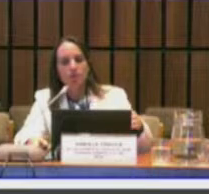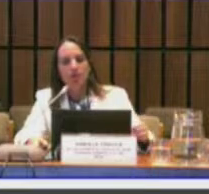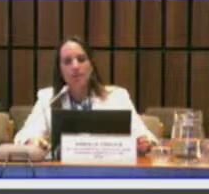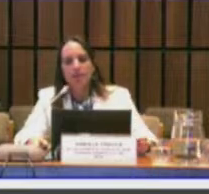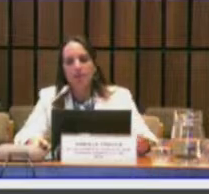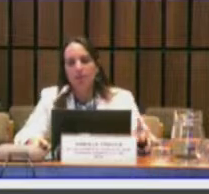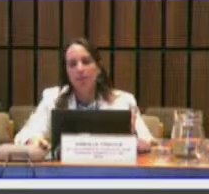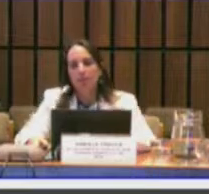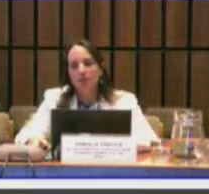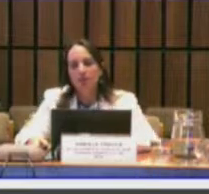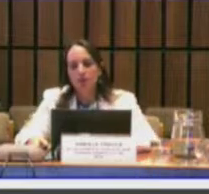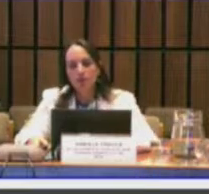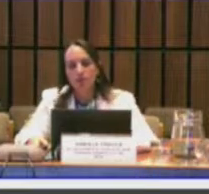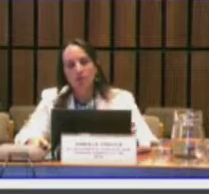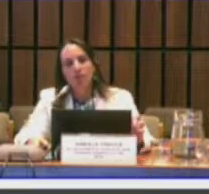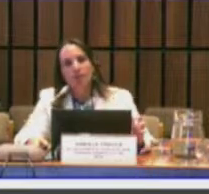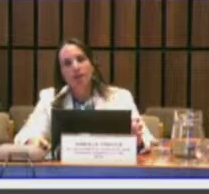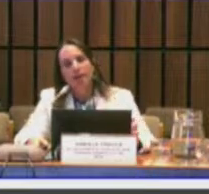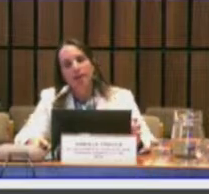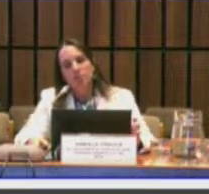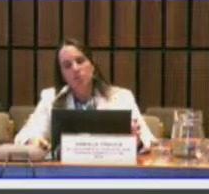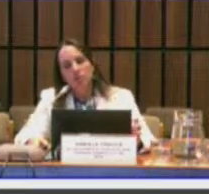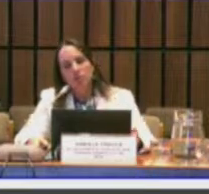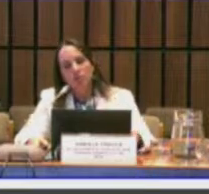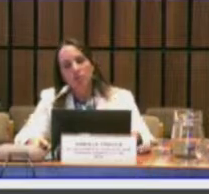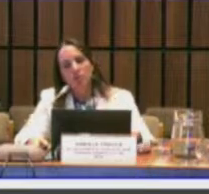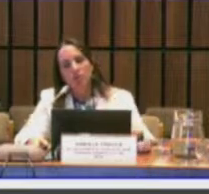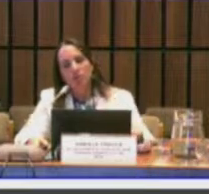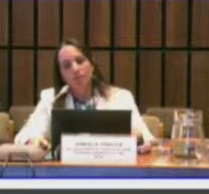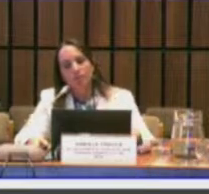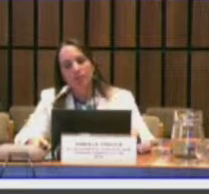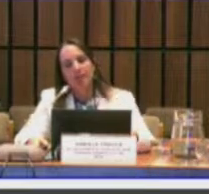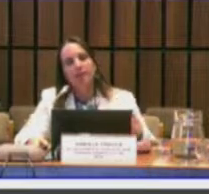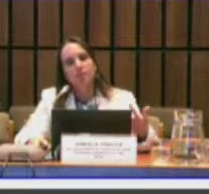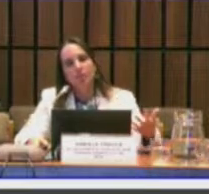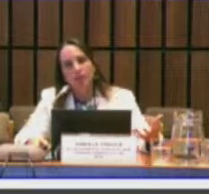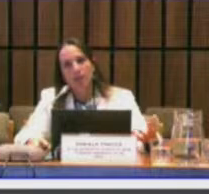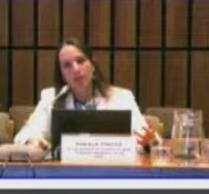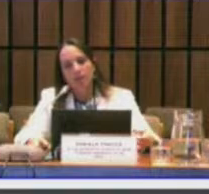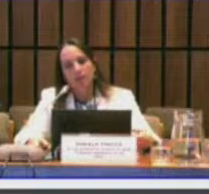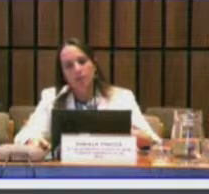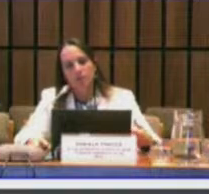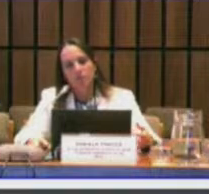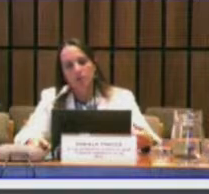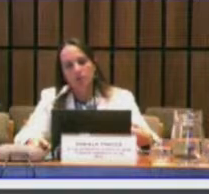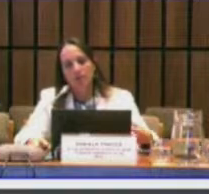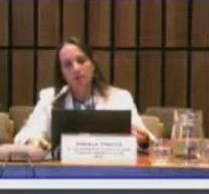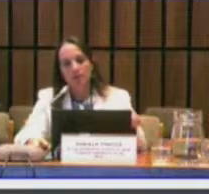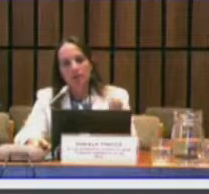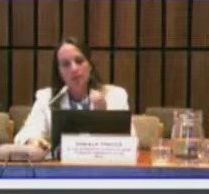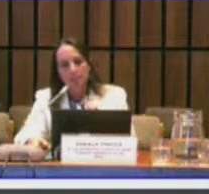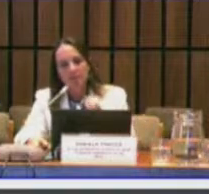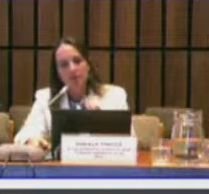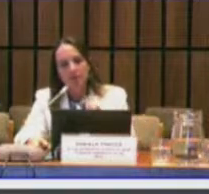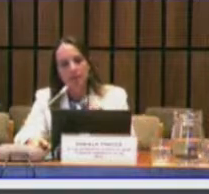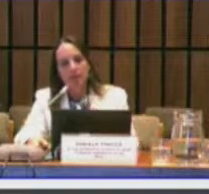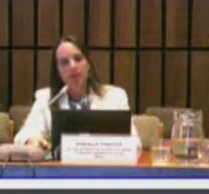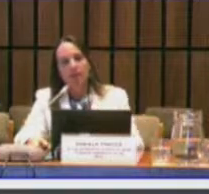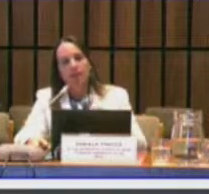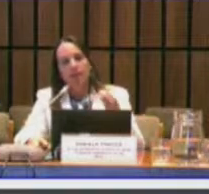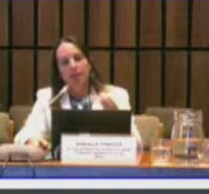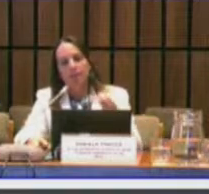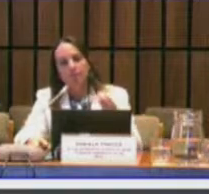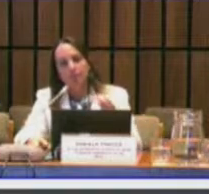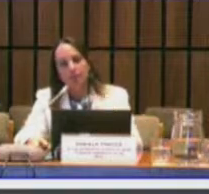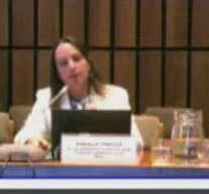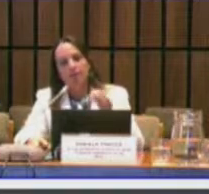Duncan index. This compares socioeconomic levels. And